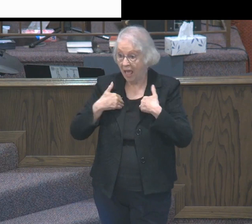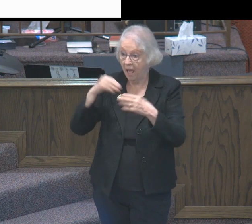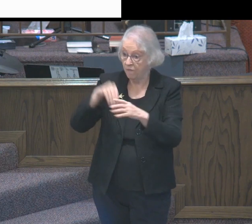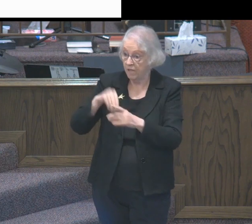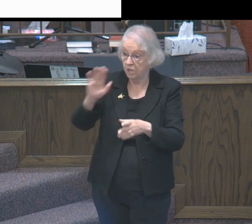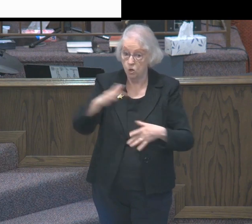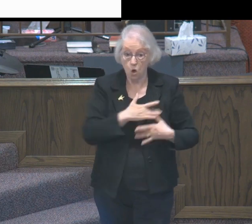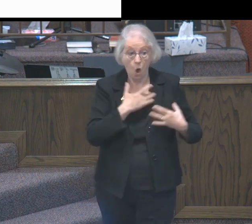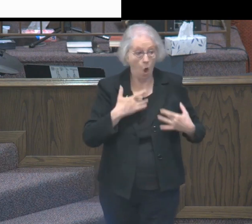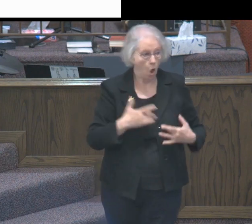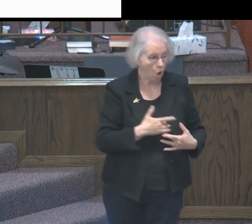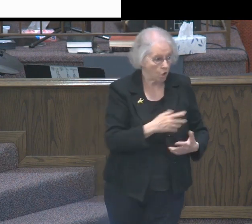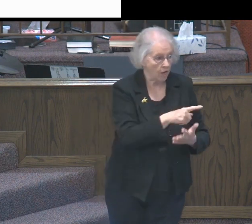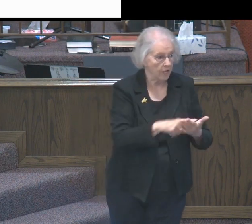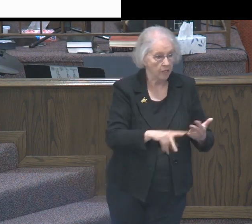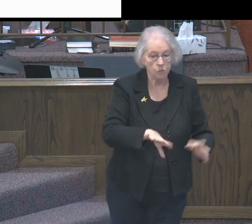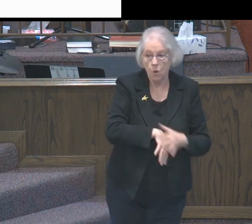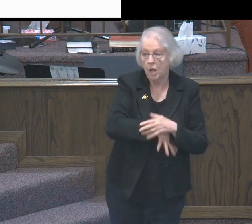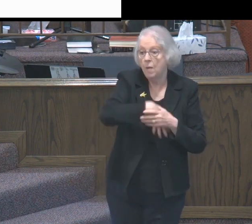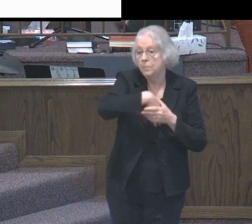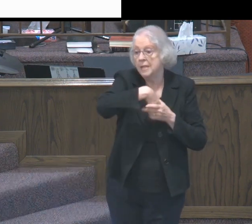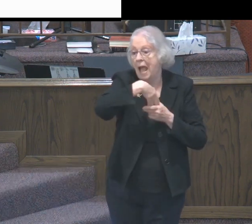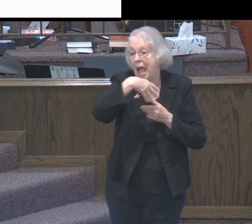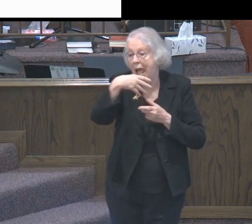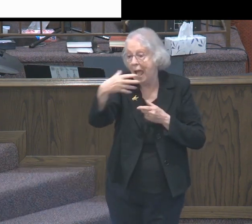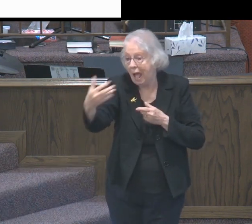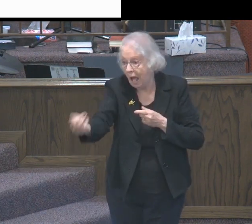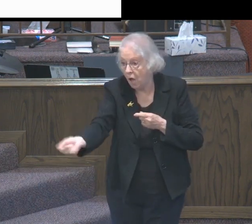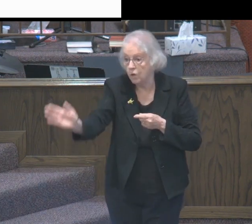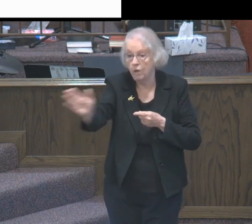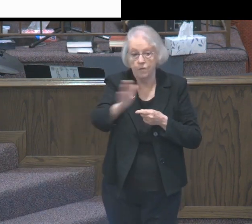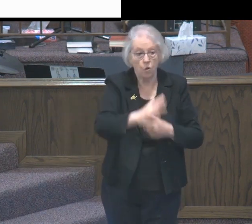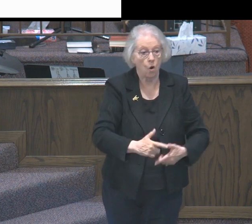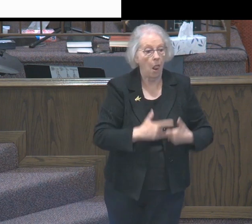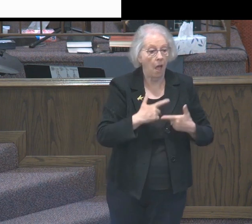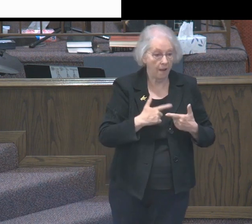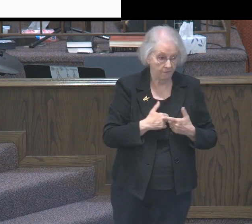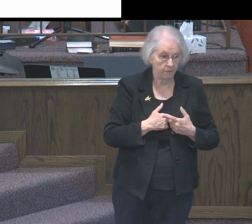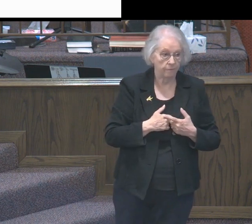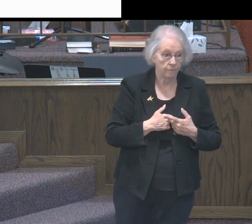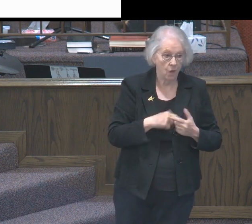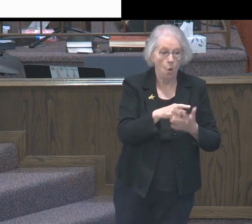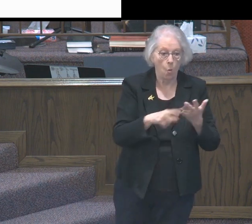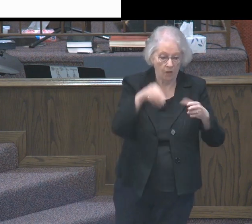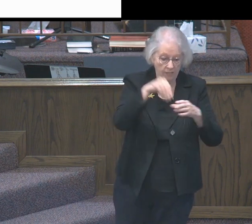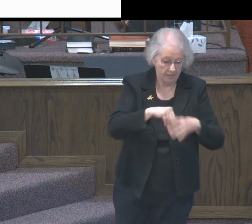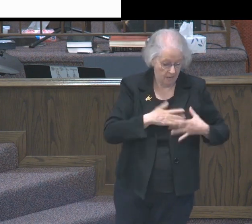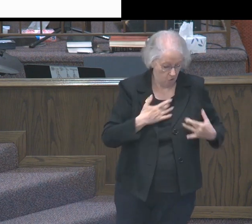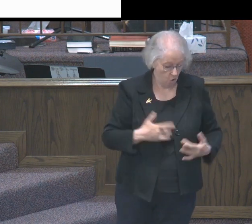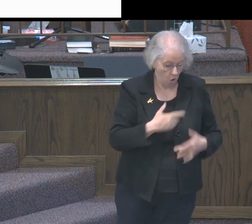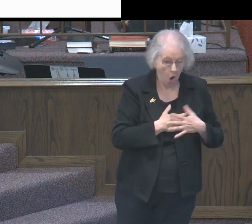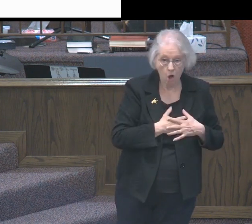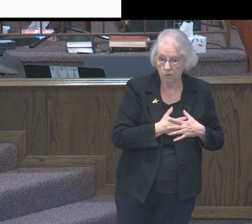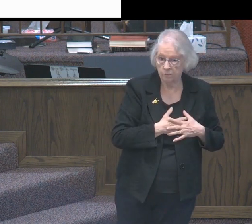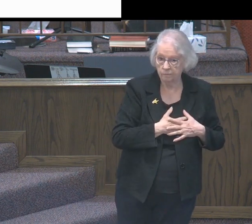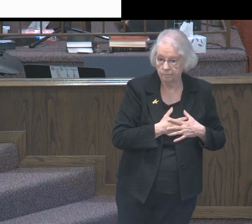rightly dividing, being discerning about the word of truth, knowing the right